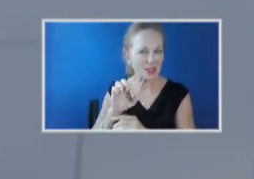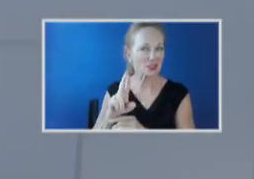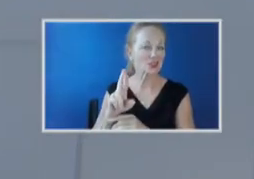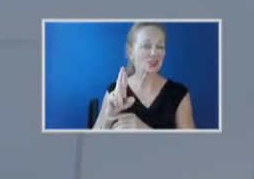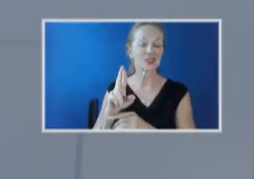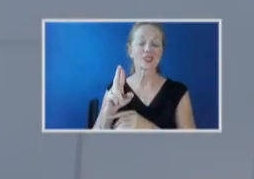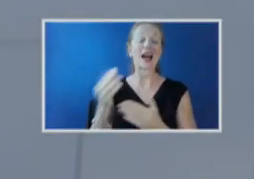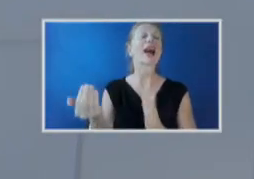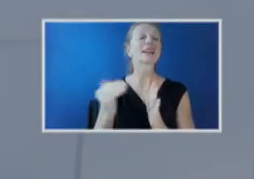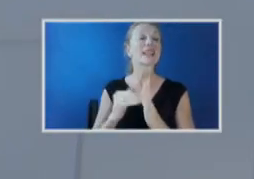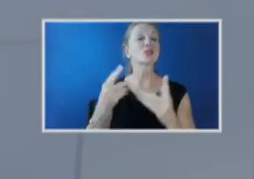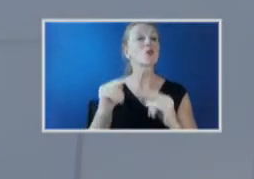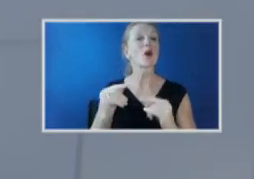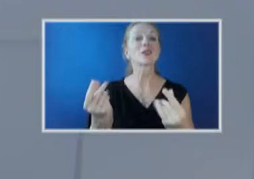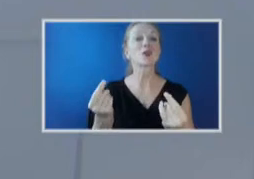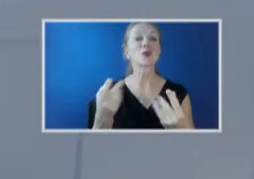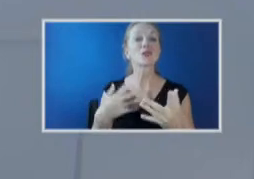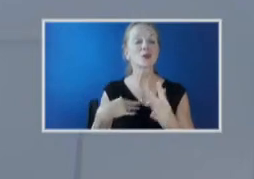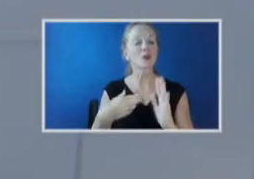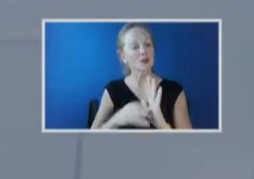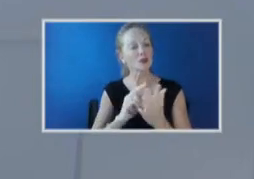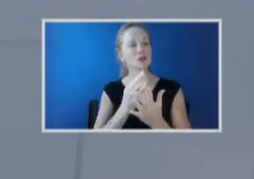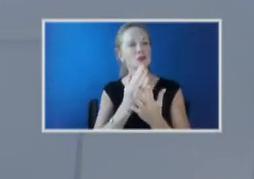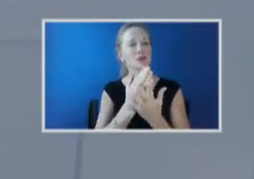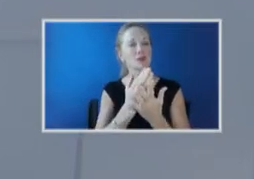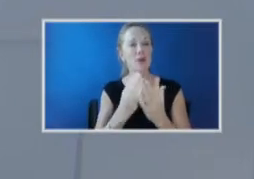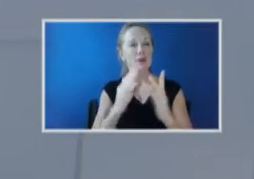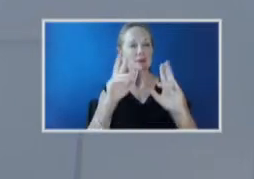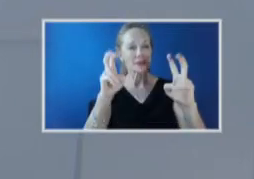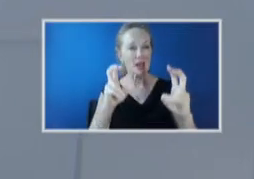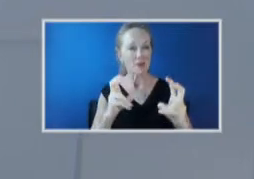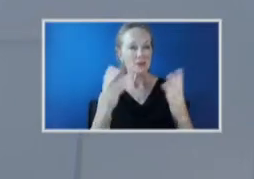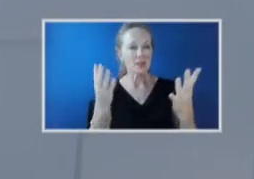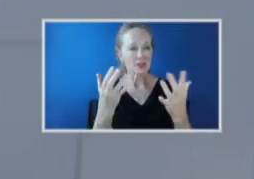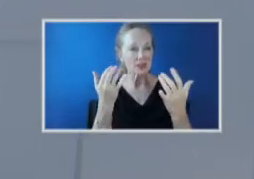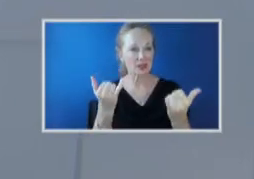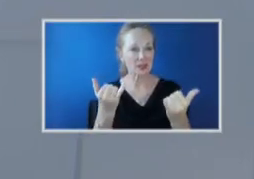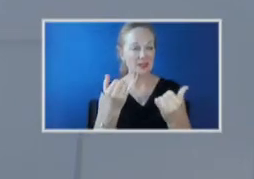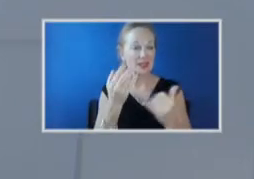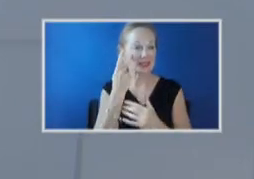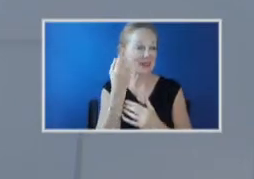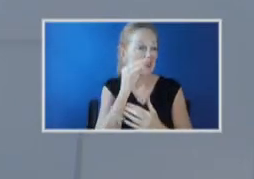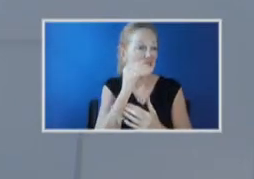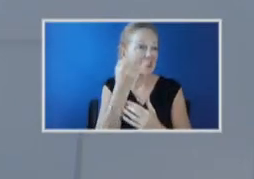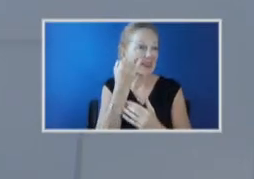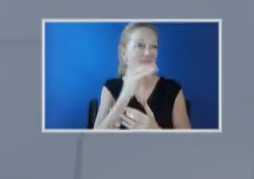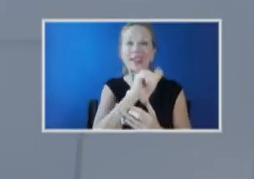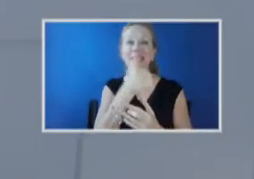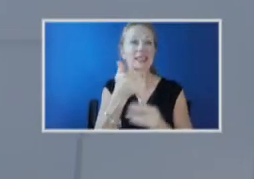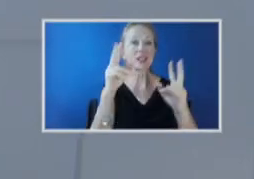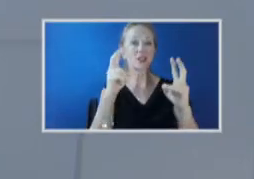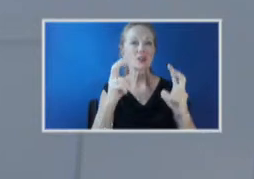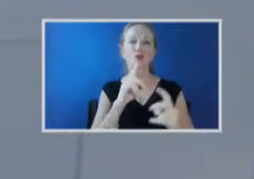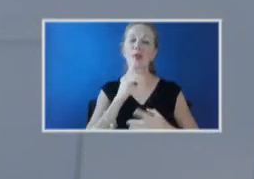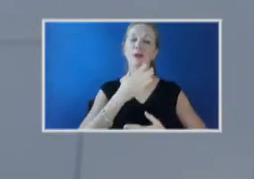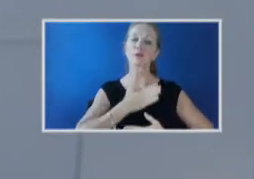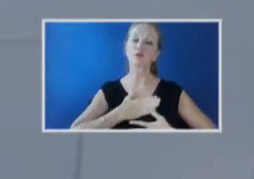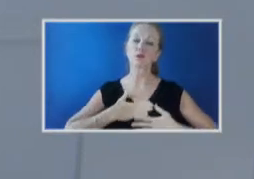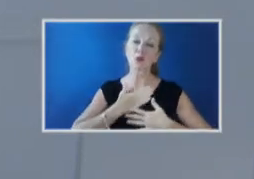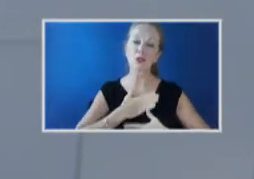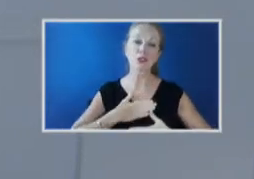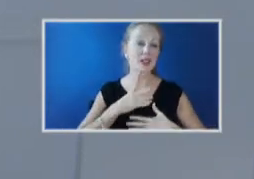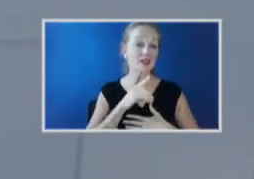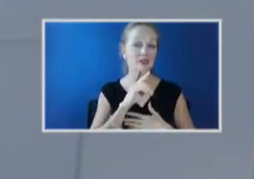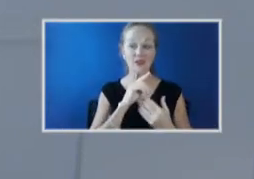go through some of the topics that were here today and to see if there were any issues. I'm very appreciative for